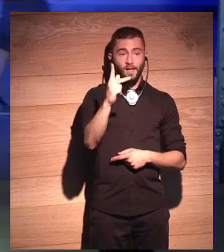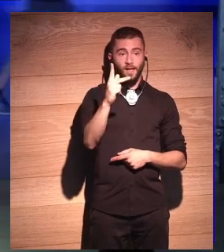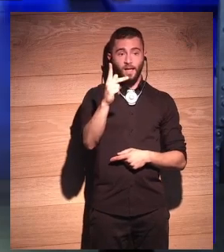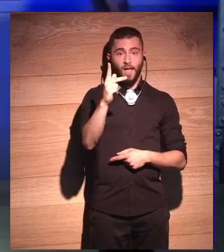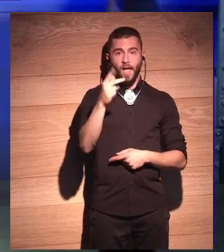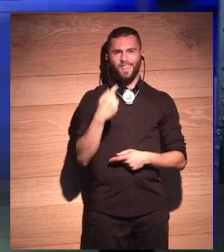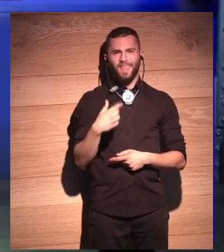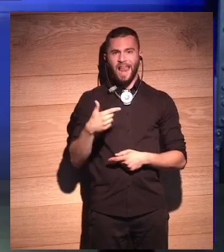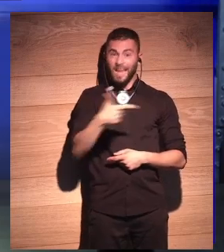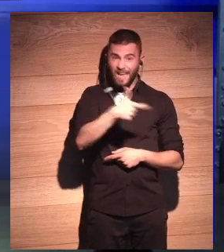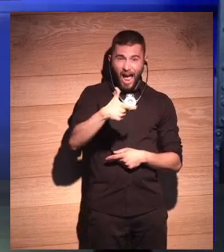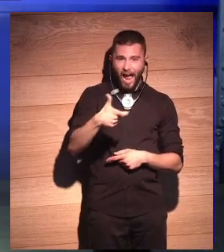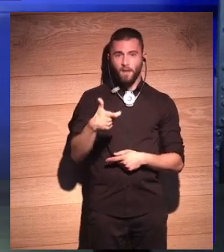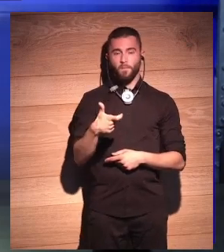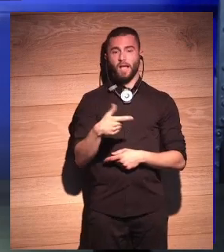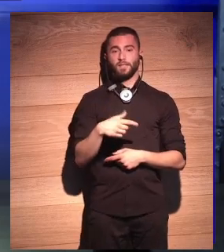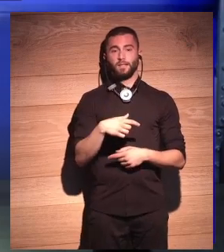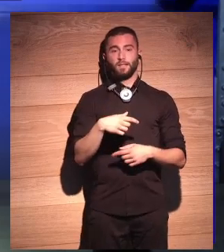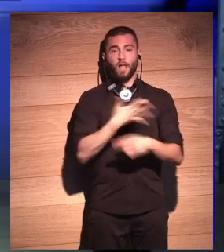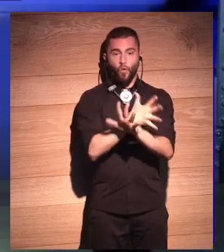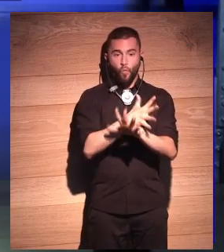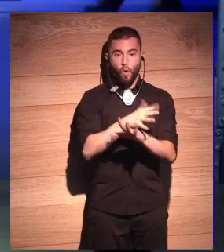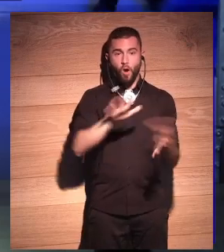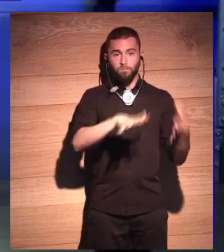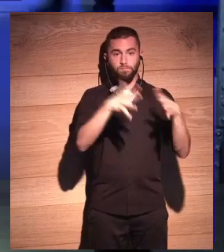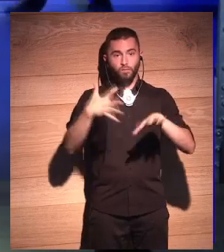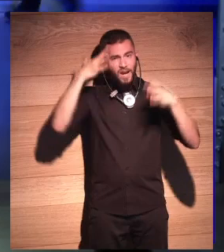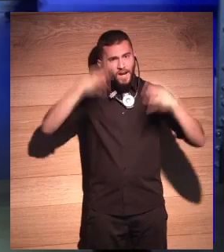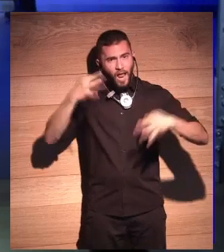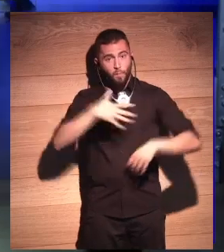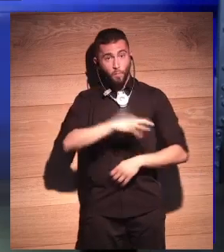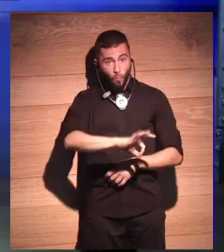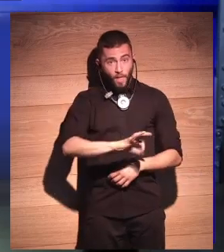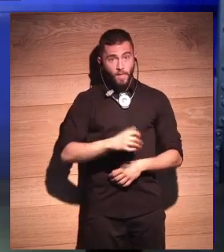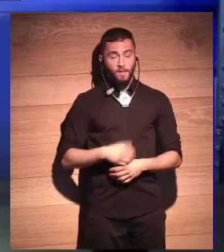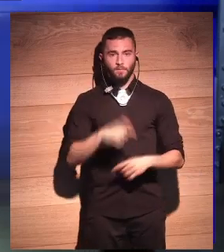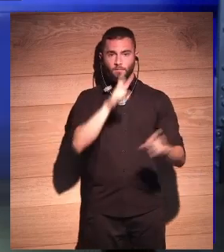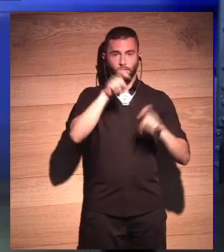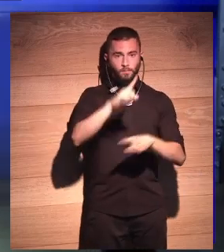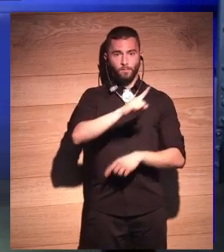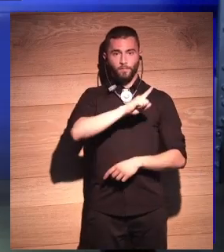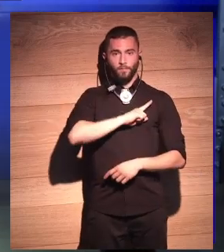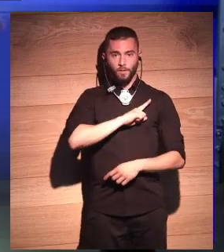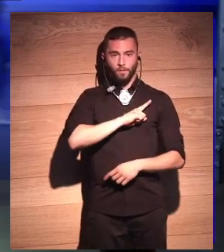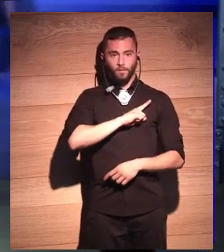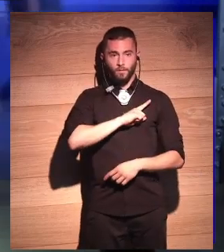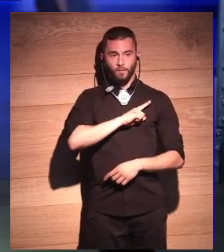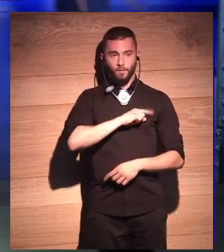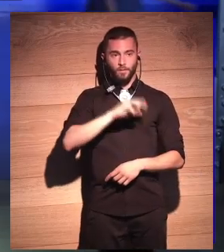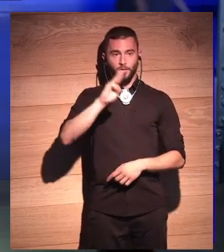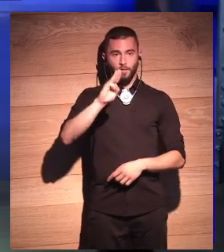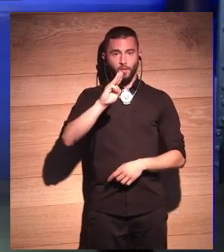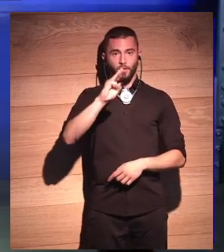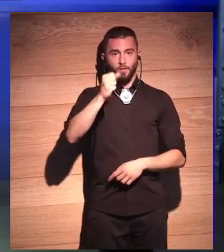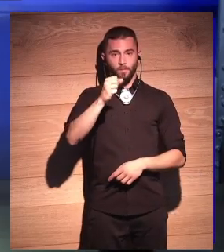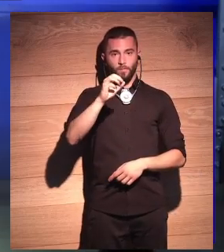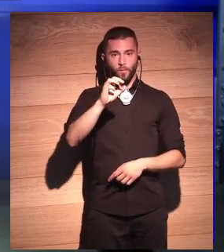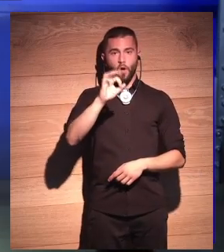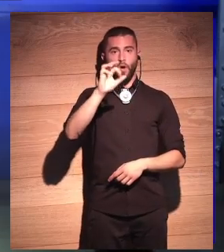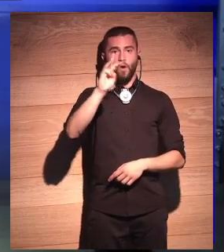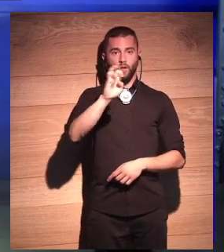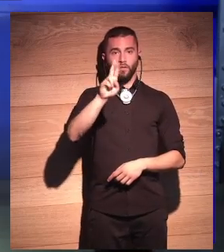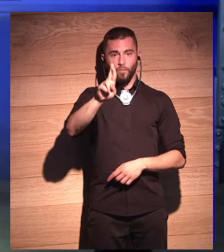but real? And they asked us if we could build a power fist, which is exactly what it sounds like. We